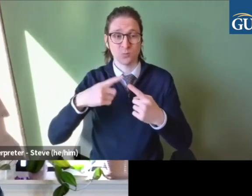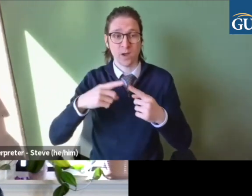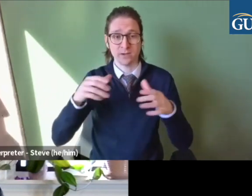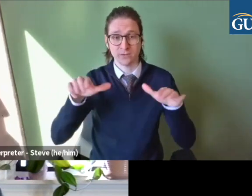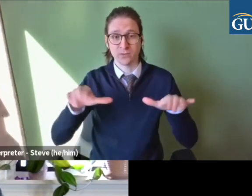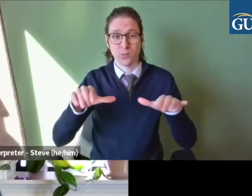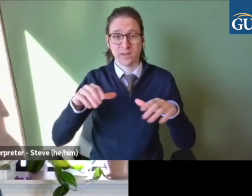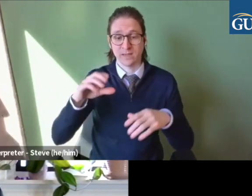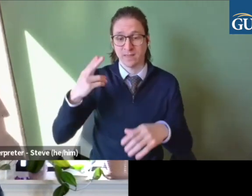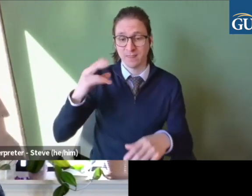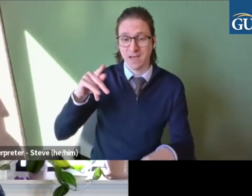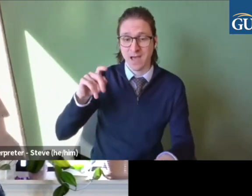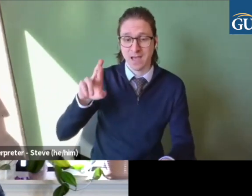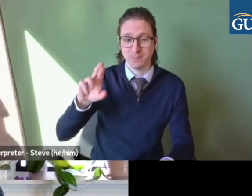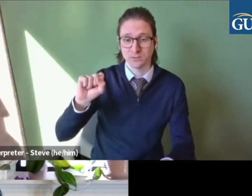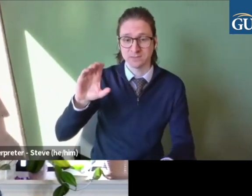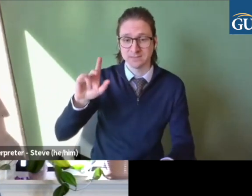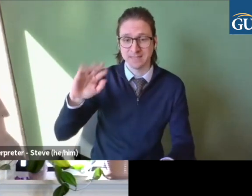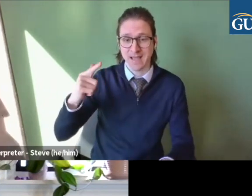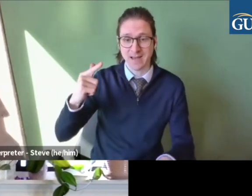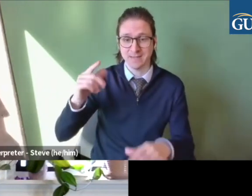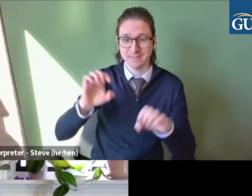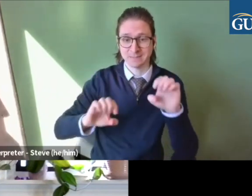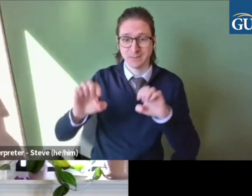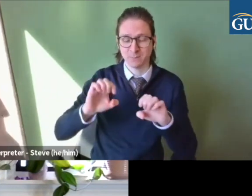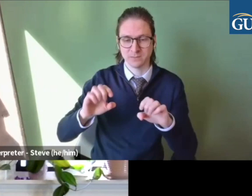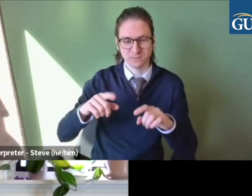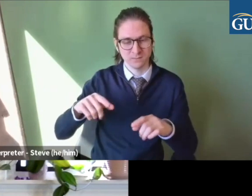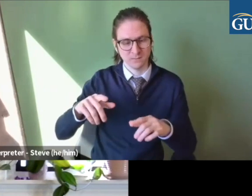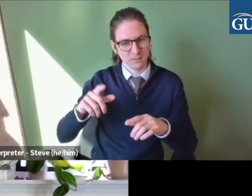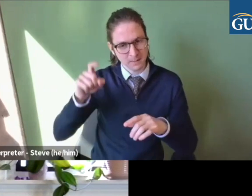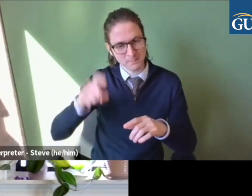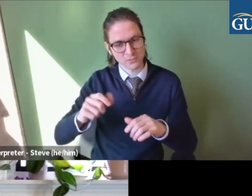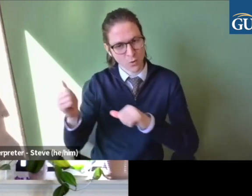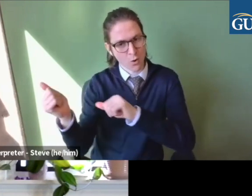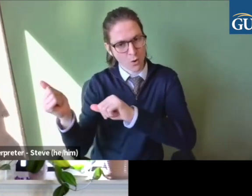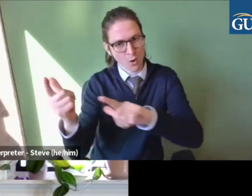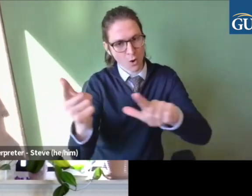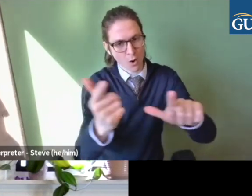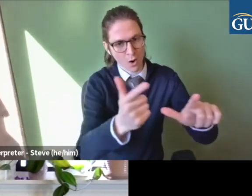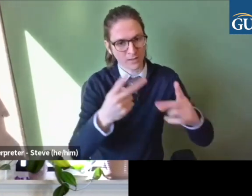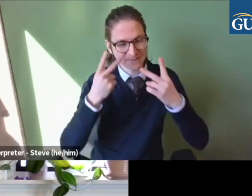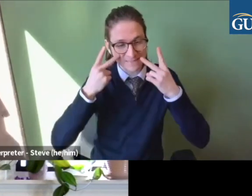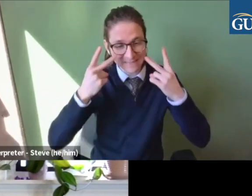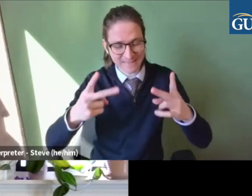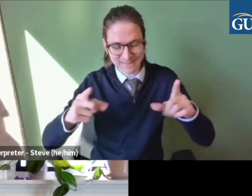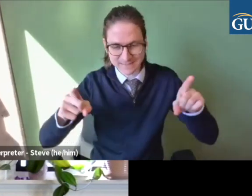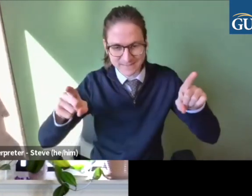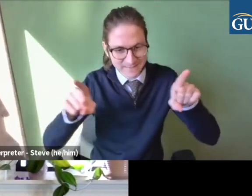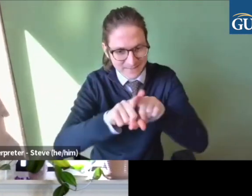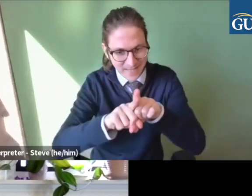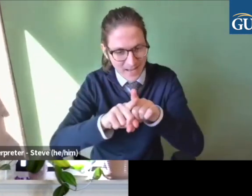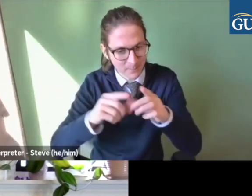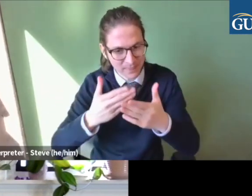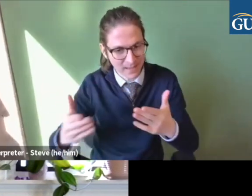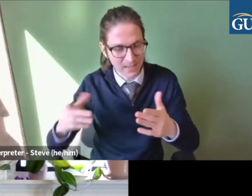seeing exactly the same thing, right? Usually they're seeing videos or some other stimulus and they're time